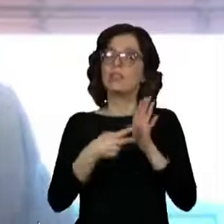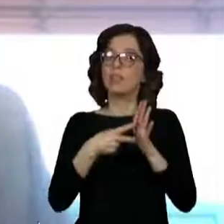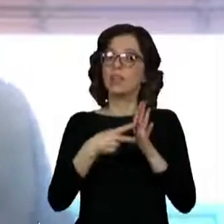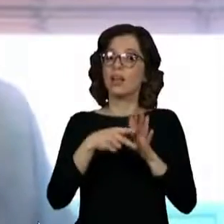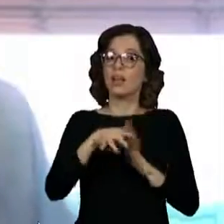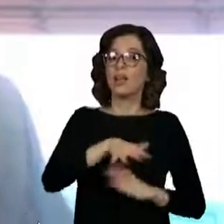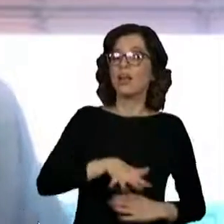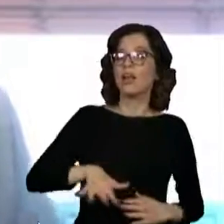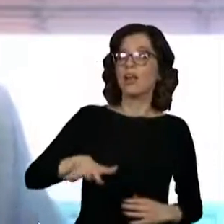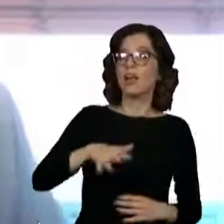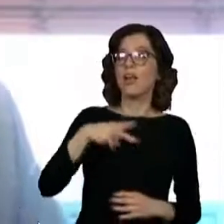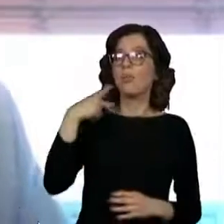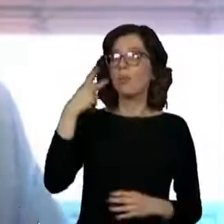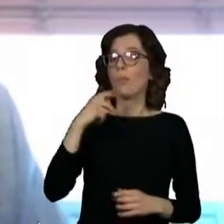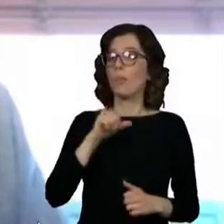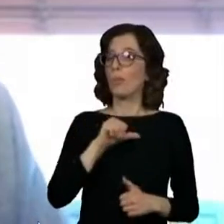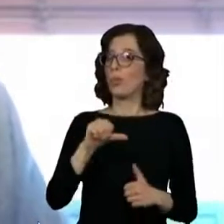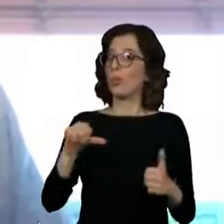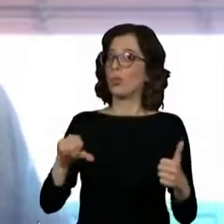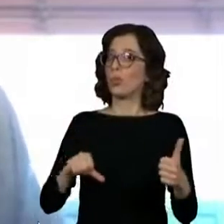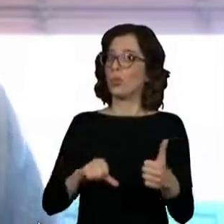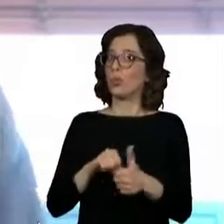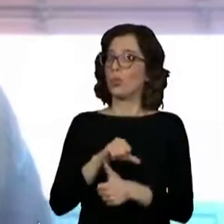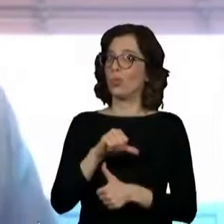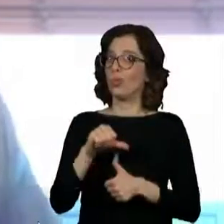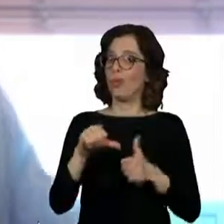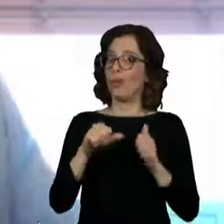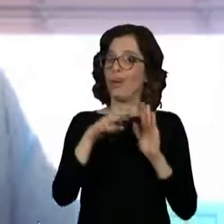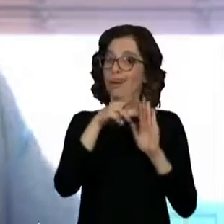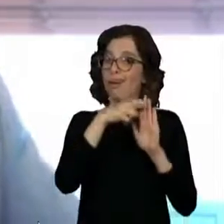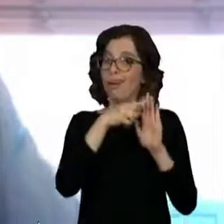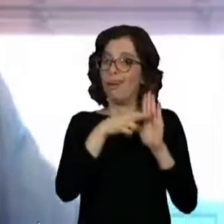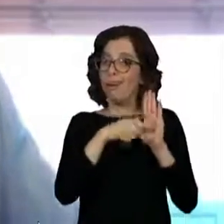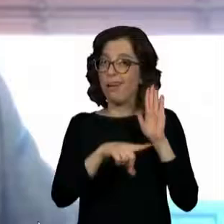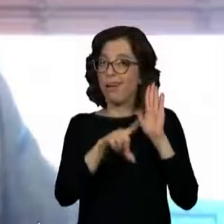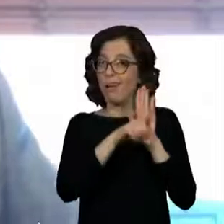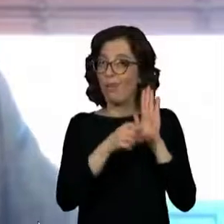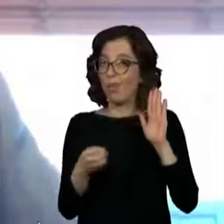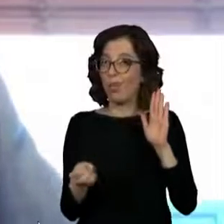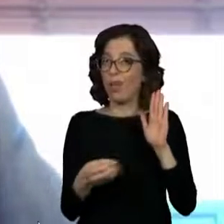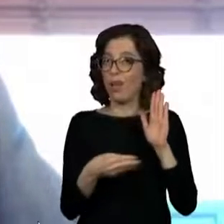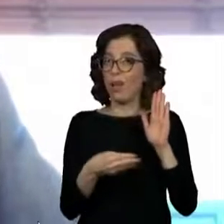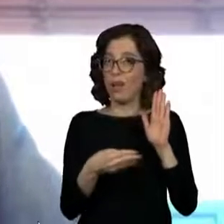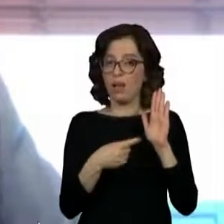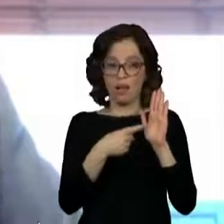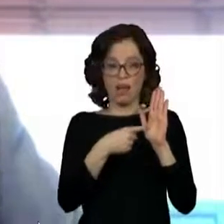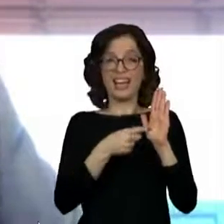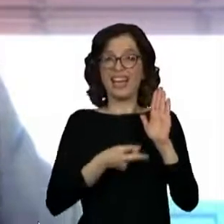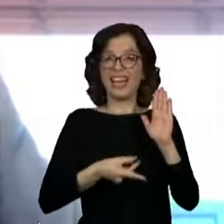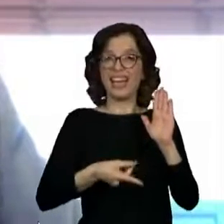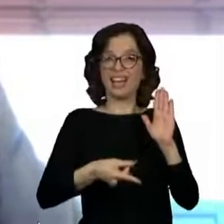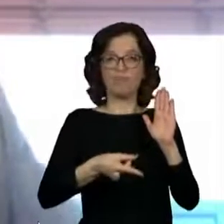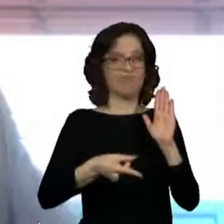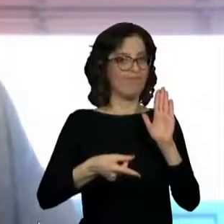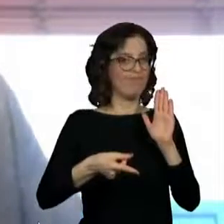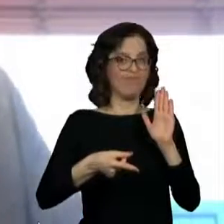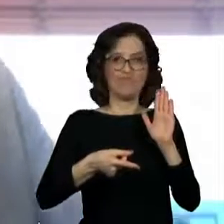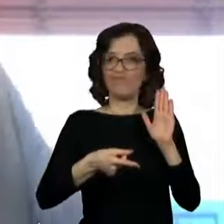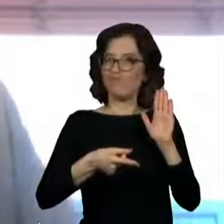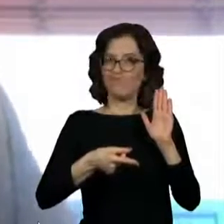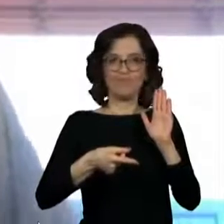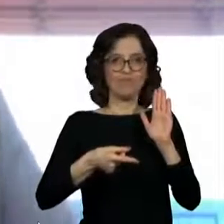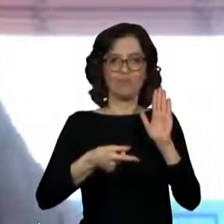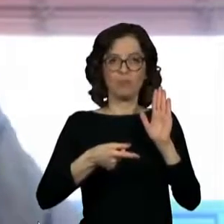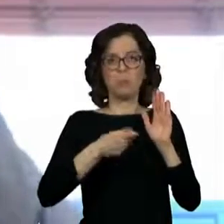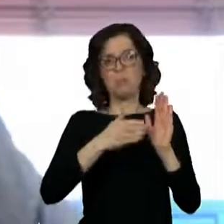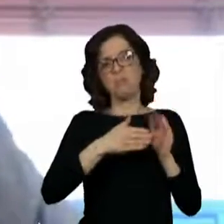that the political system is changing and that new norms have to emerge. Norms are never forever. They will last a